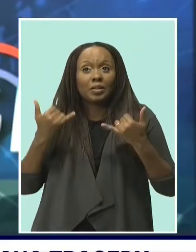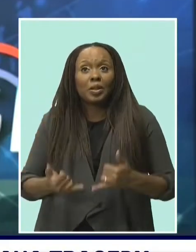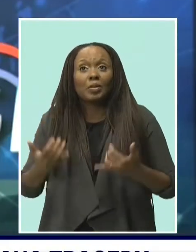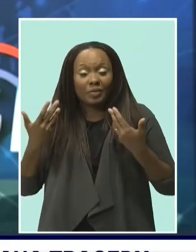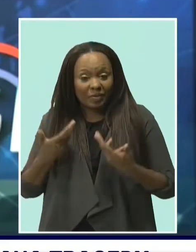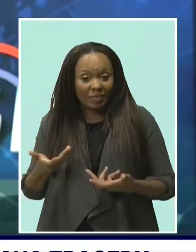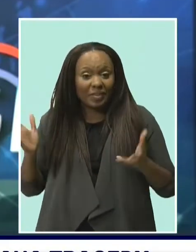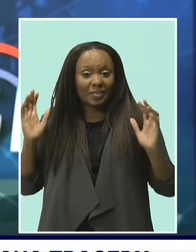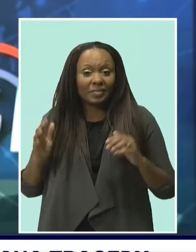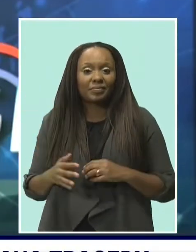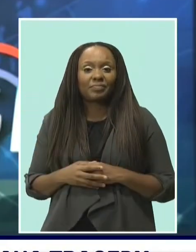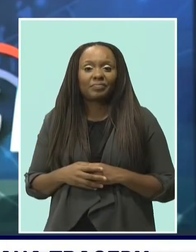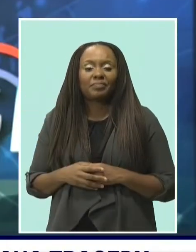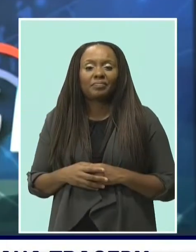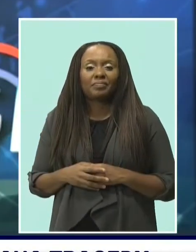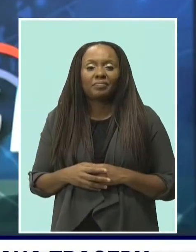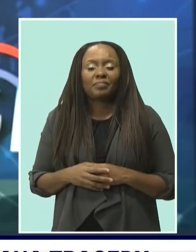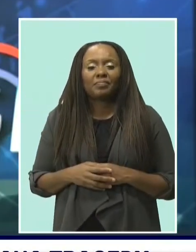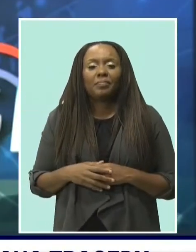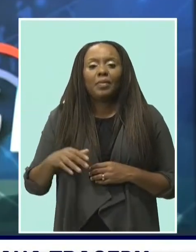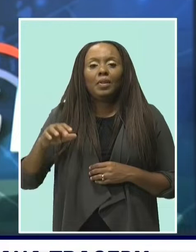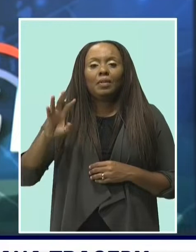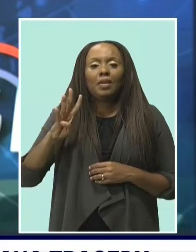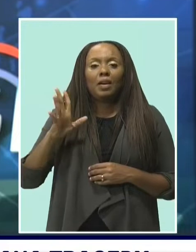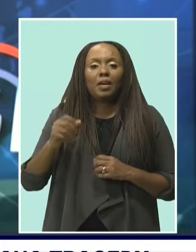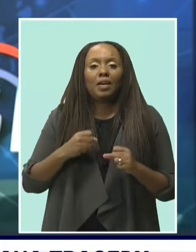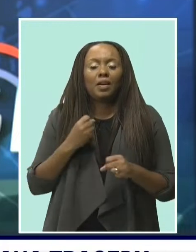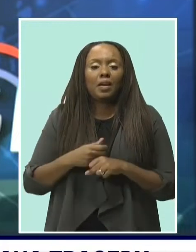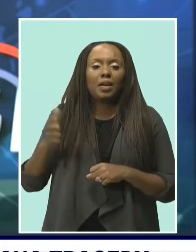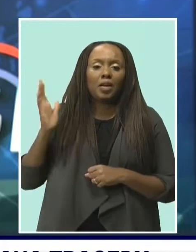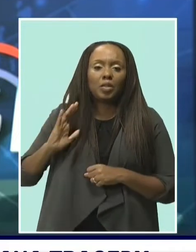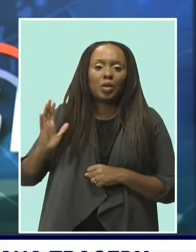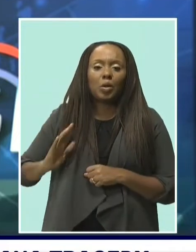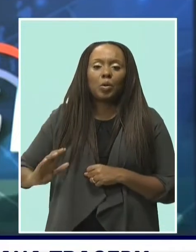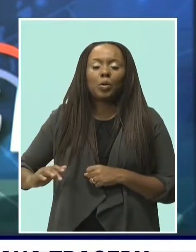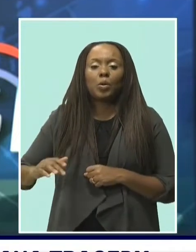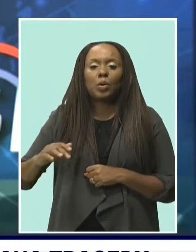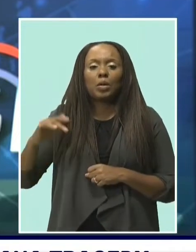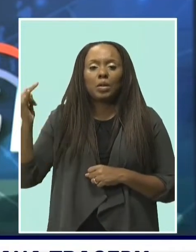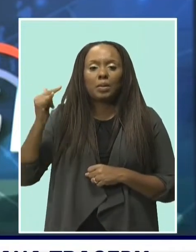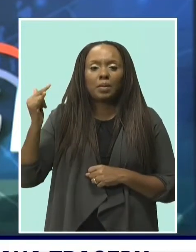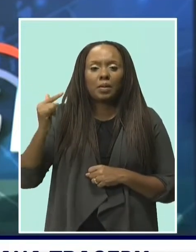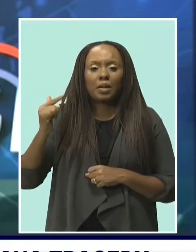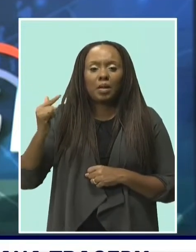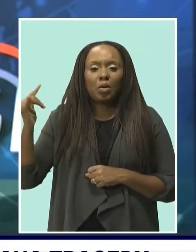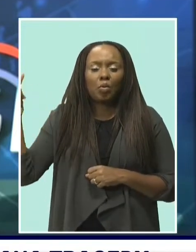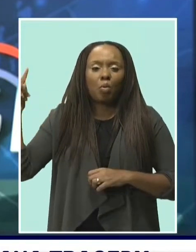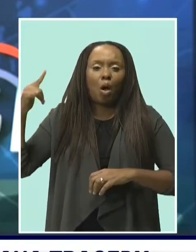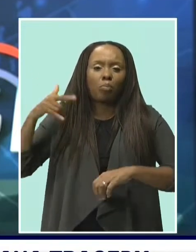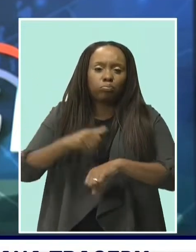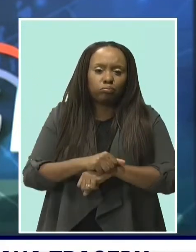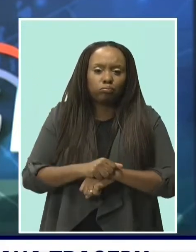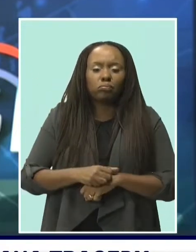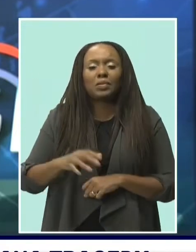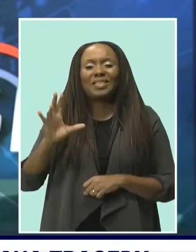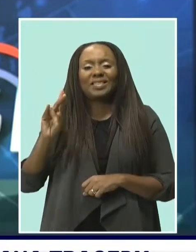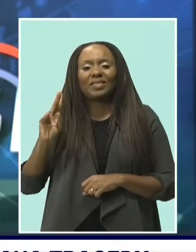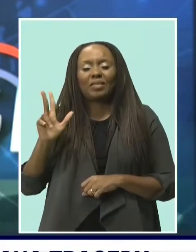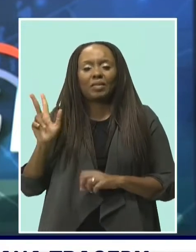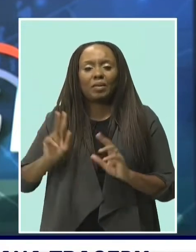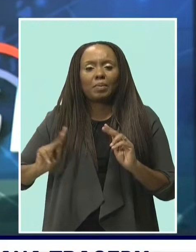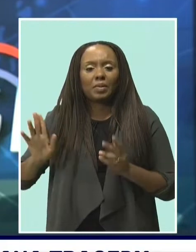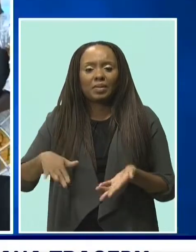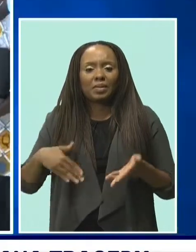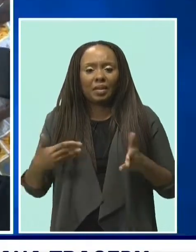45 years have passed since the Cubana Airlines tragedy, but the 73 lives lost in the bombing are still being remembered.